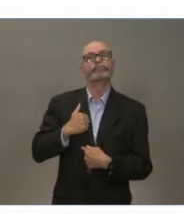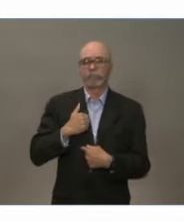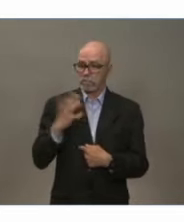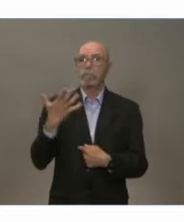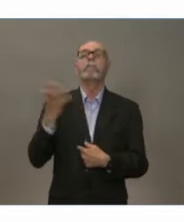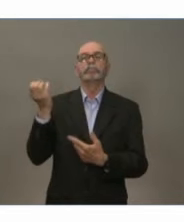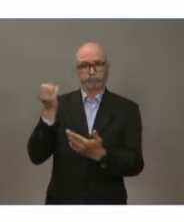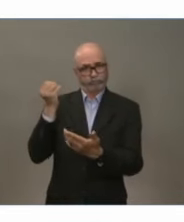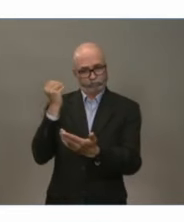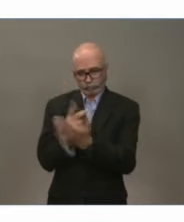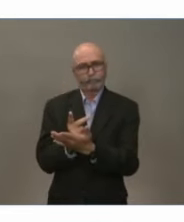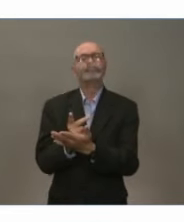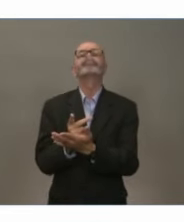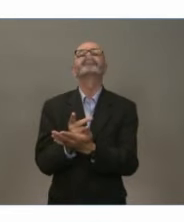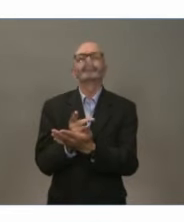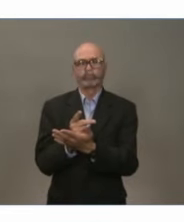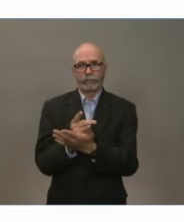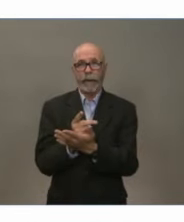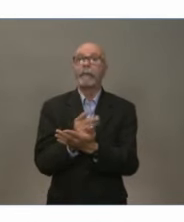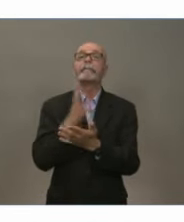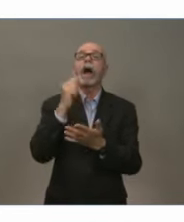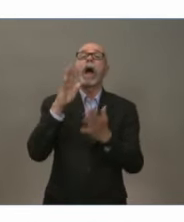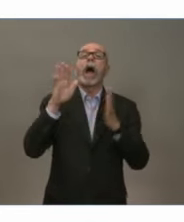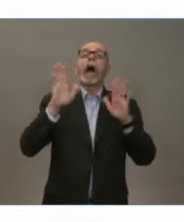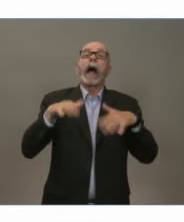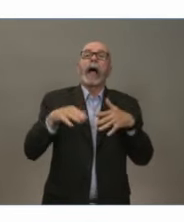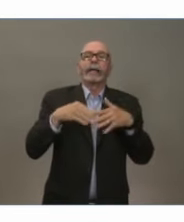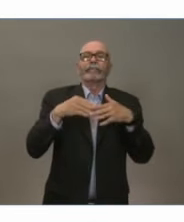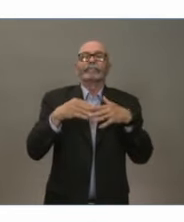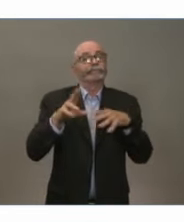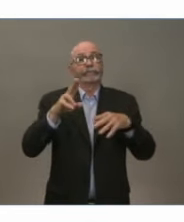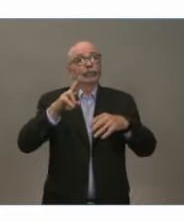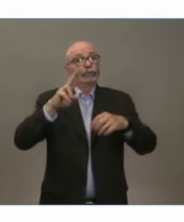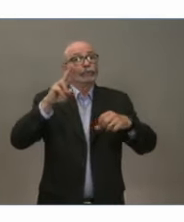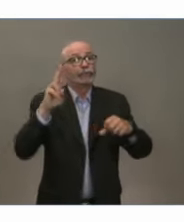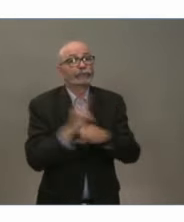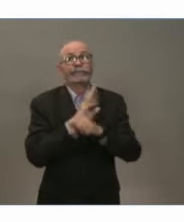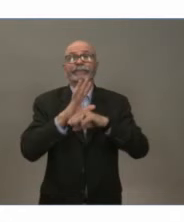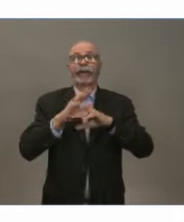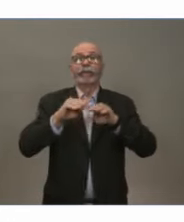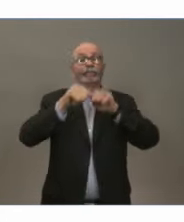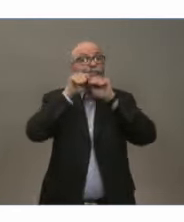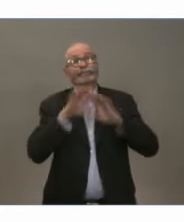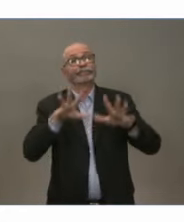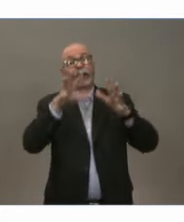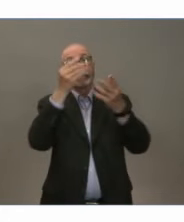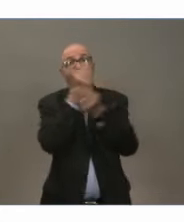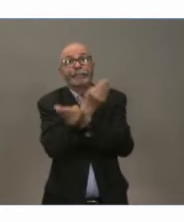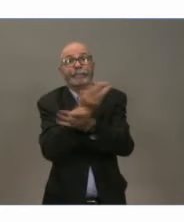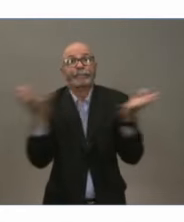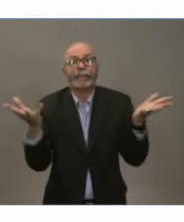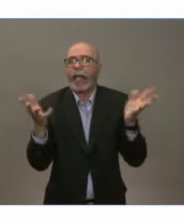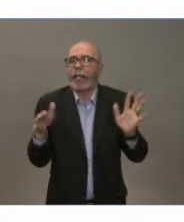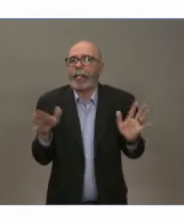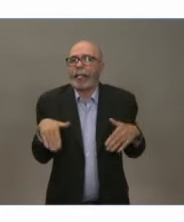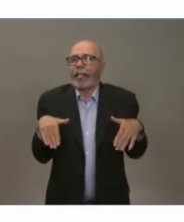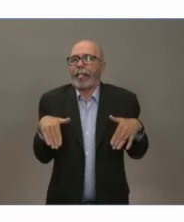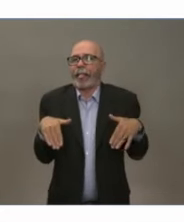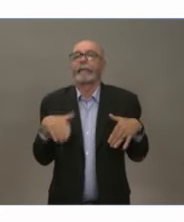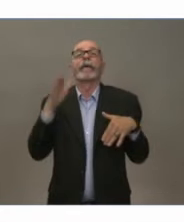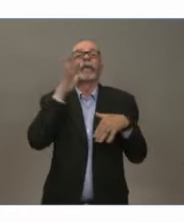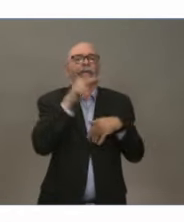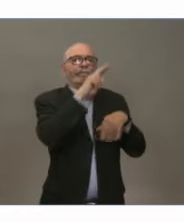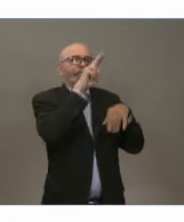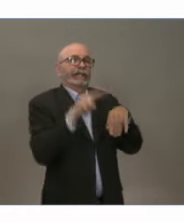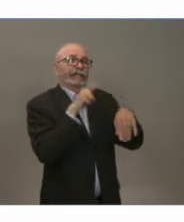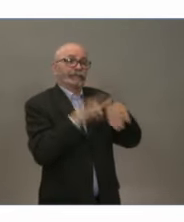real world and out on the front lines. That process is underway to do that, led by the National Microbiology Lab,